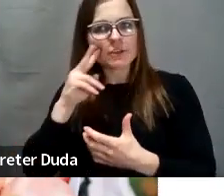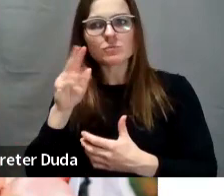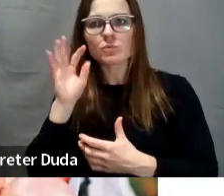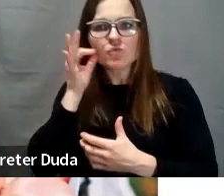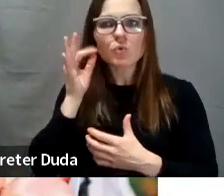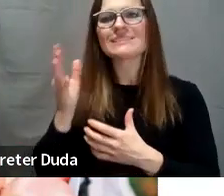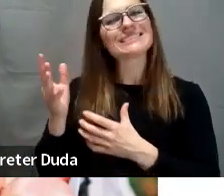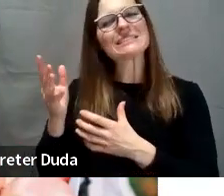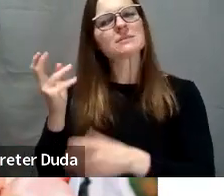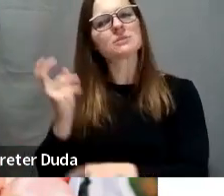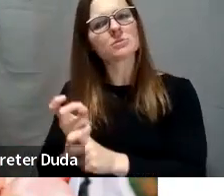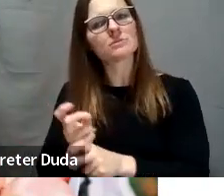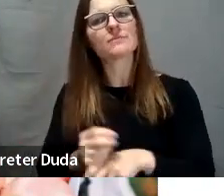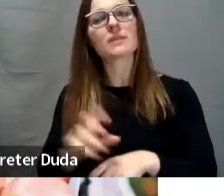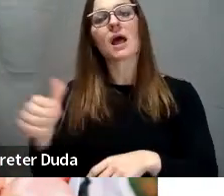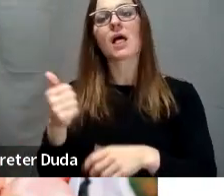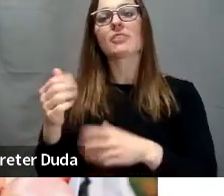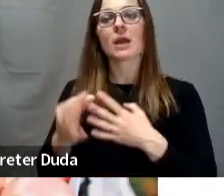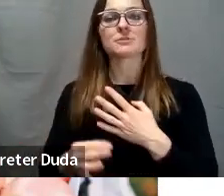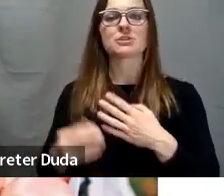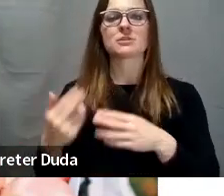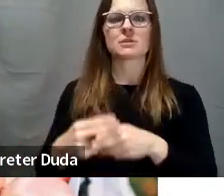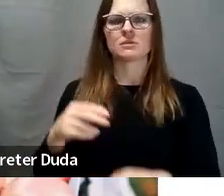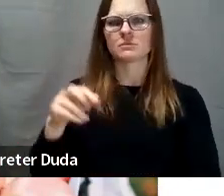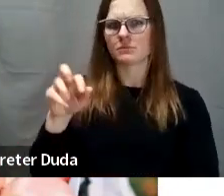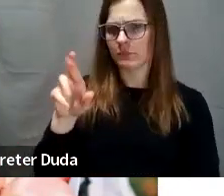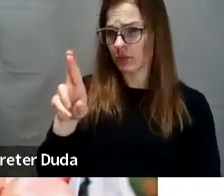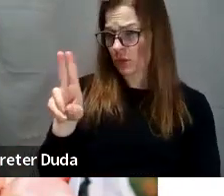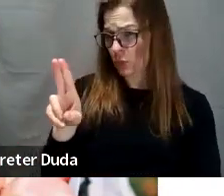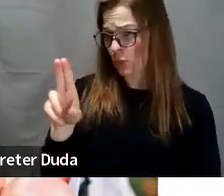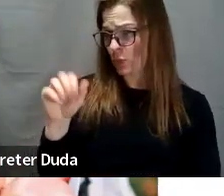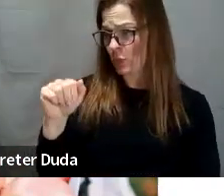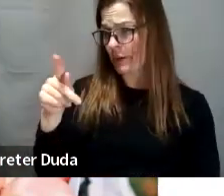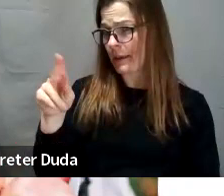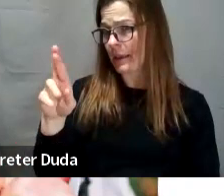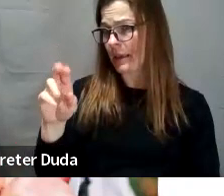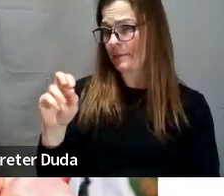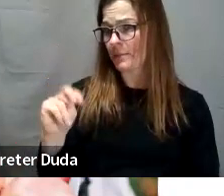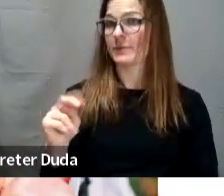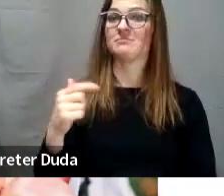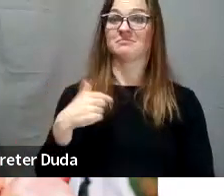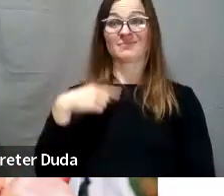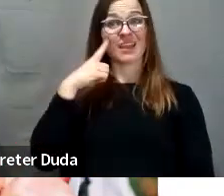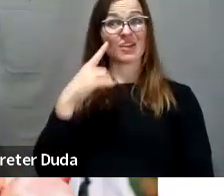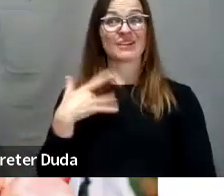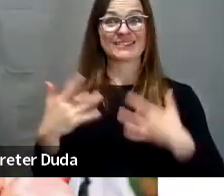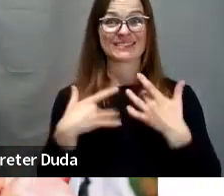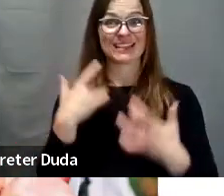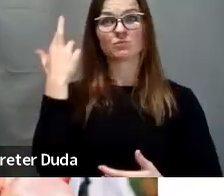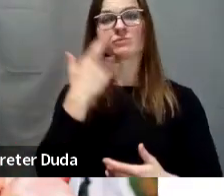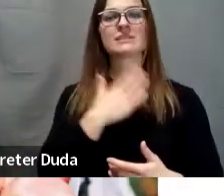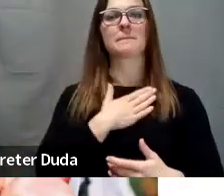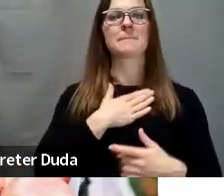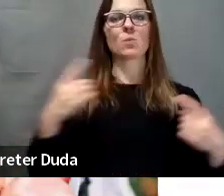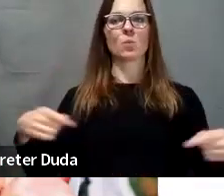Another option is something that is called the Roo apron, and this is something that I thought was exciting because I have to use my wheelchair